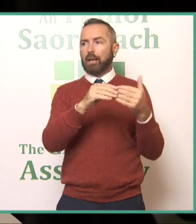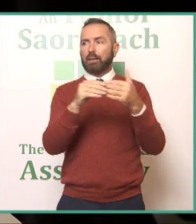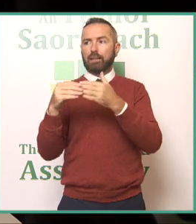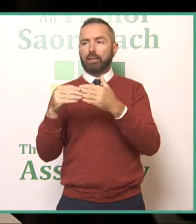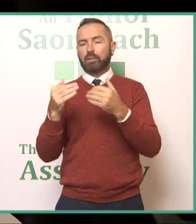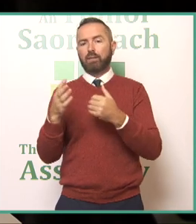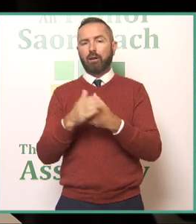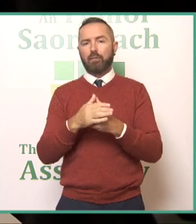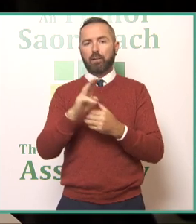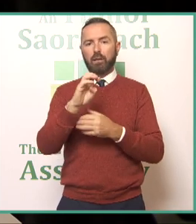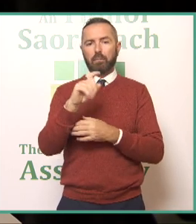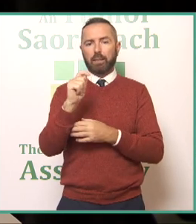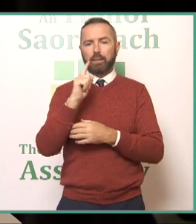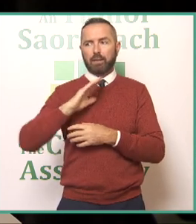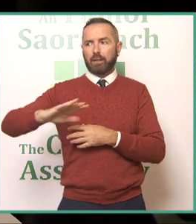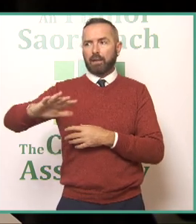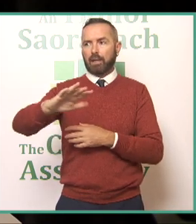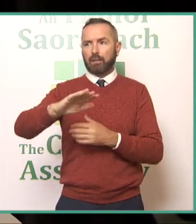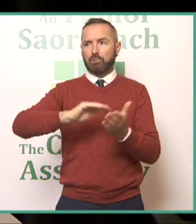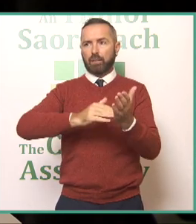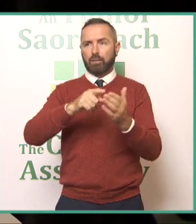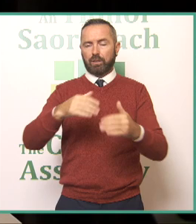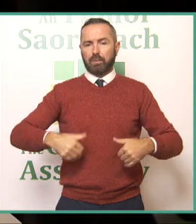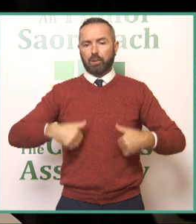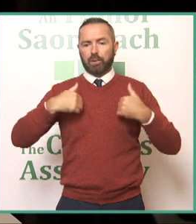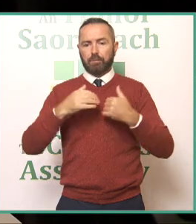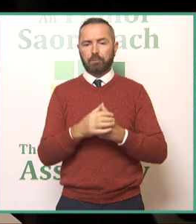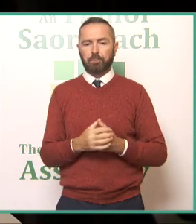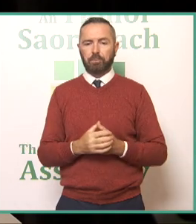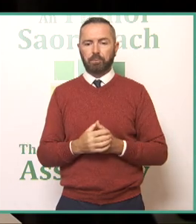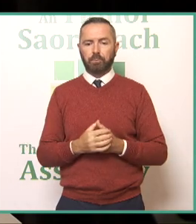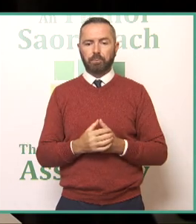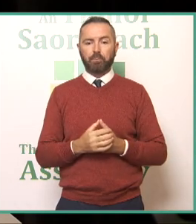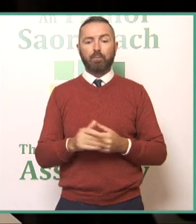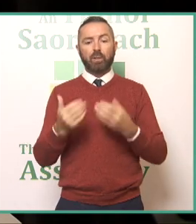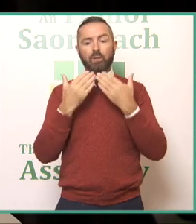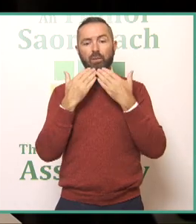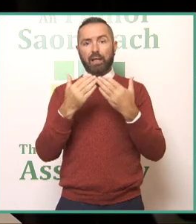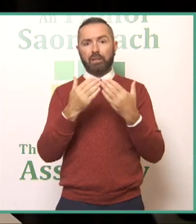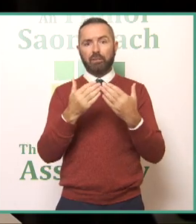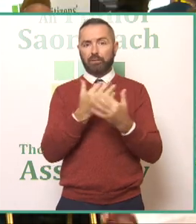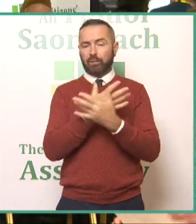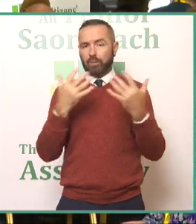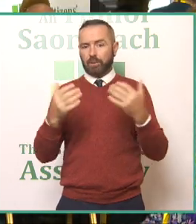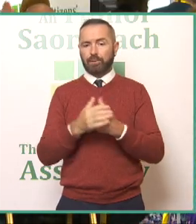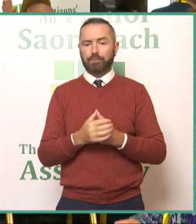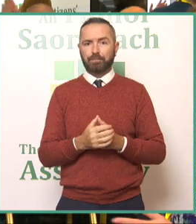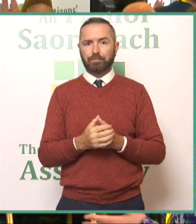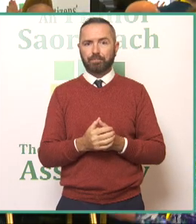of peatland restoration this morning. So thank you, Gormila Mahagov.